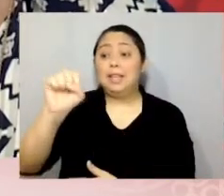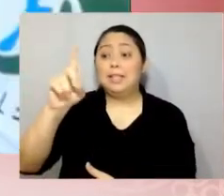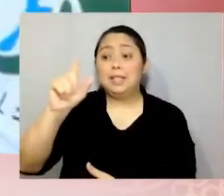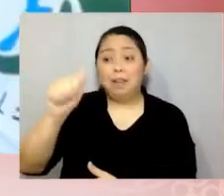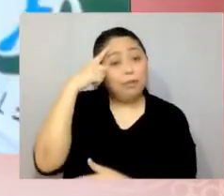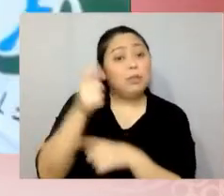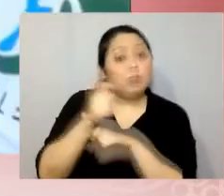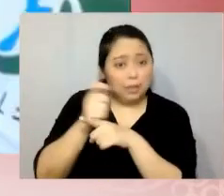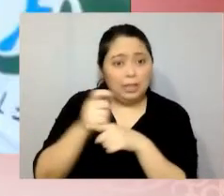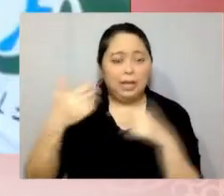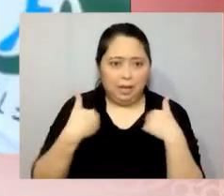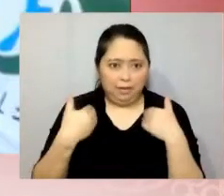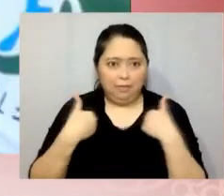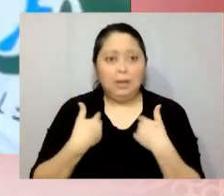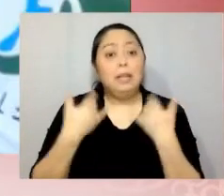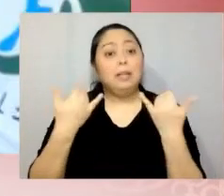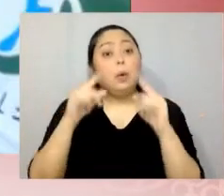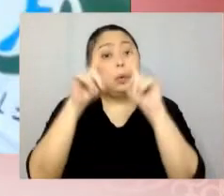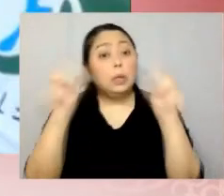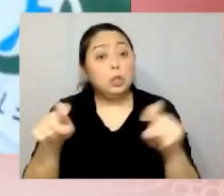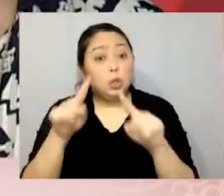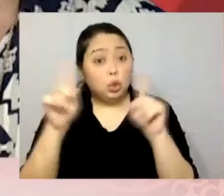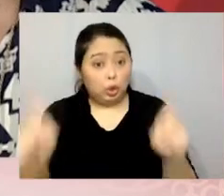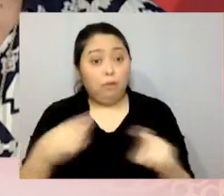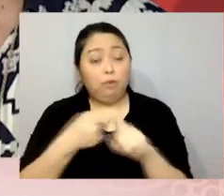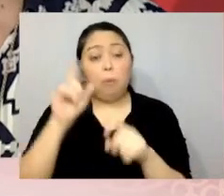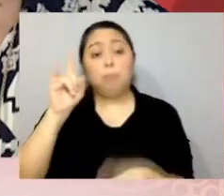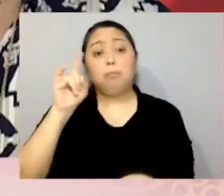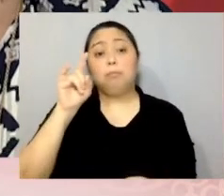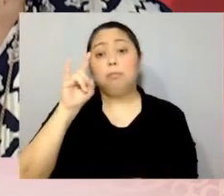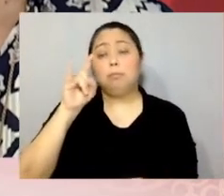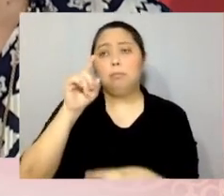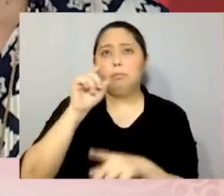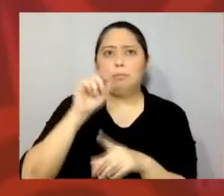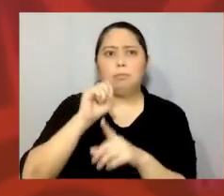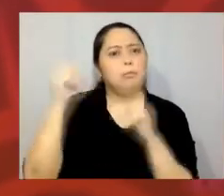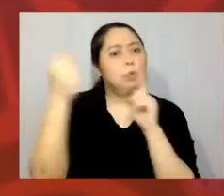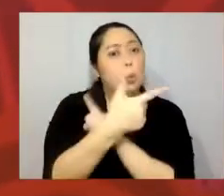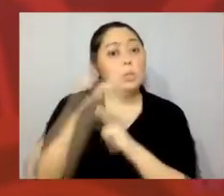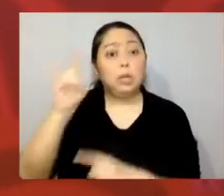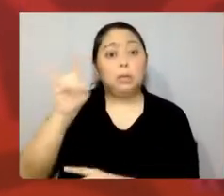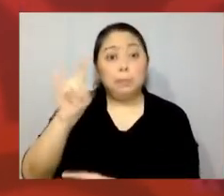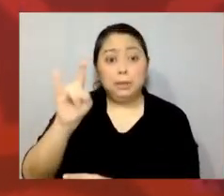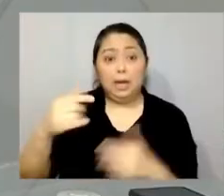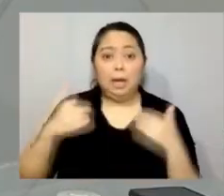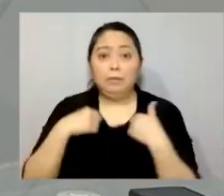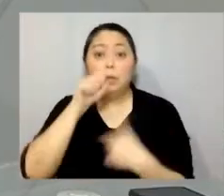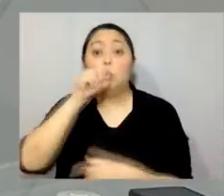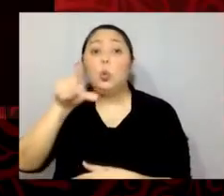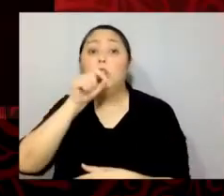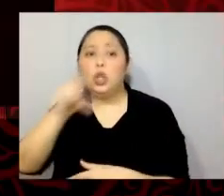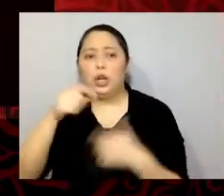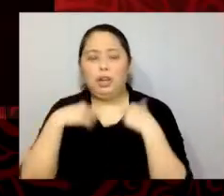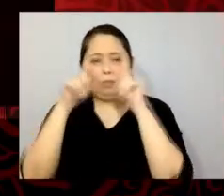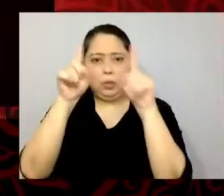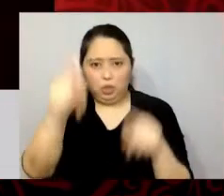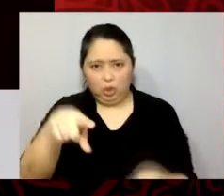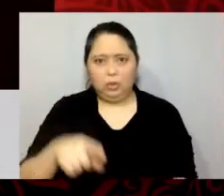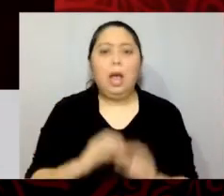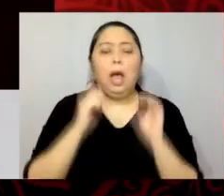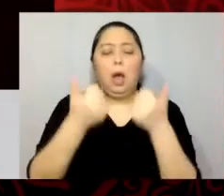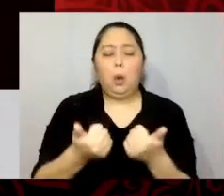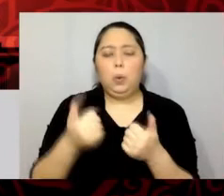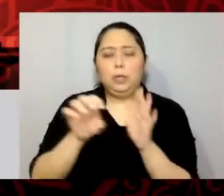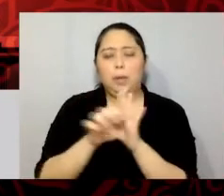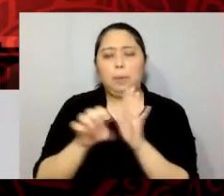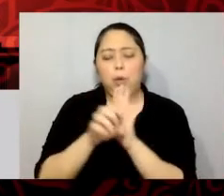vocational. More questions coming in from social media. Ron Cruz has those questions, Ron. On Twitter, Ferge asks,